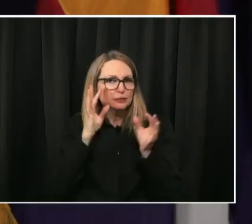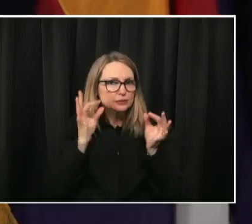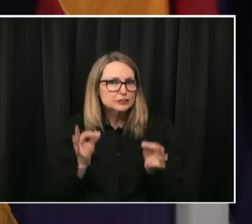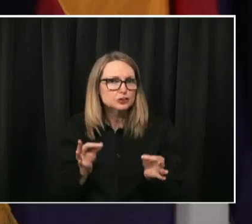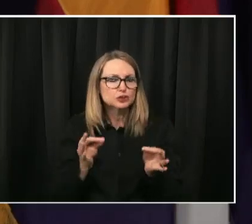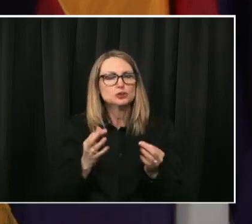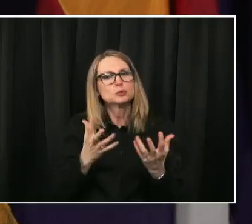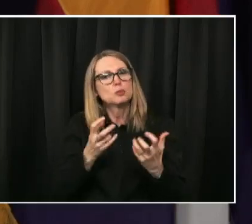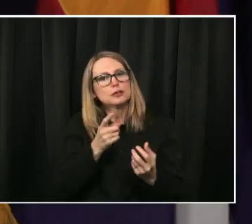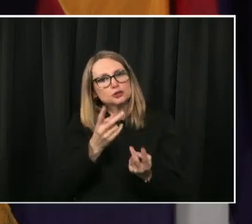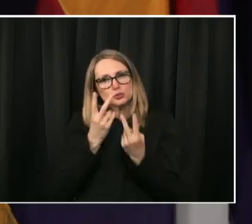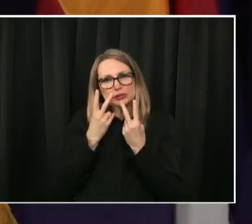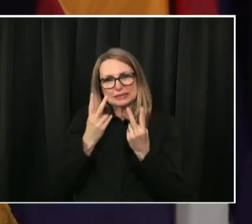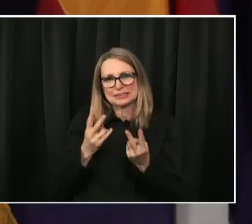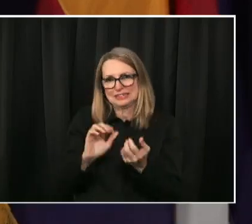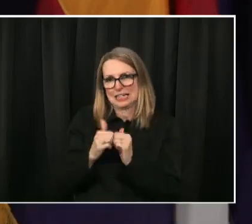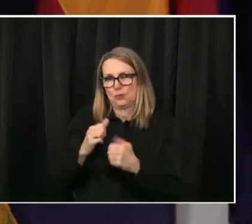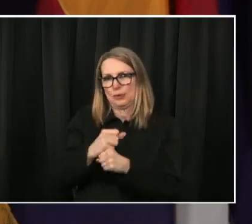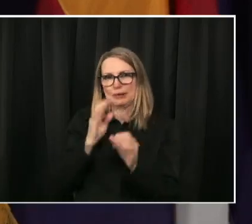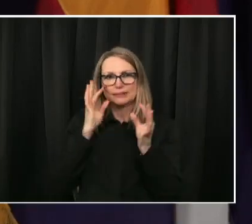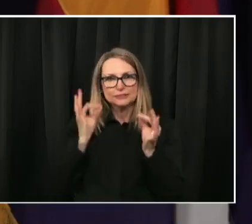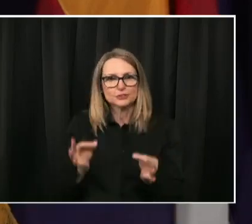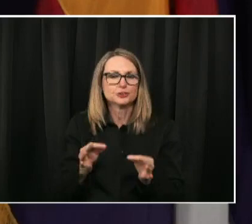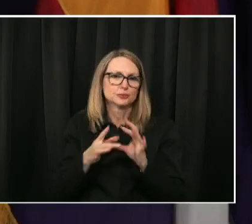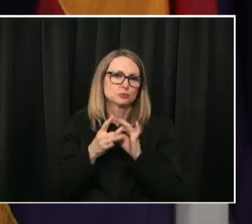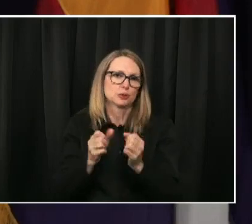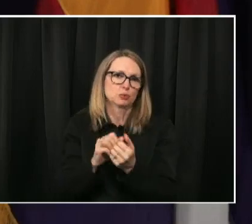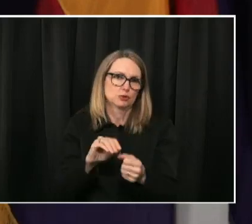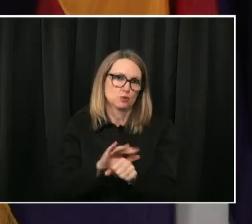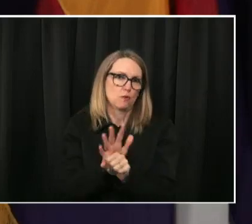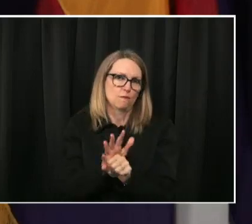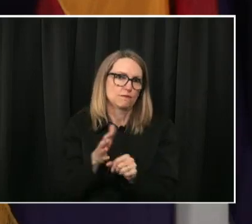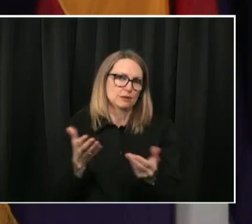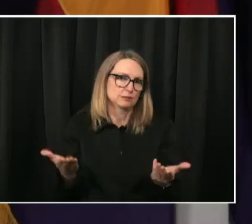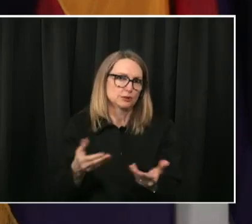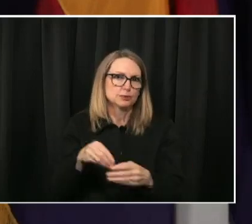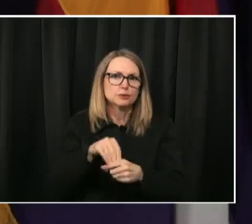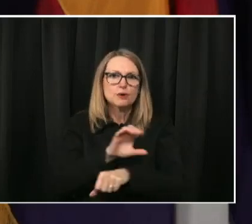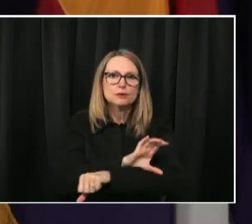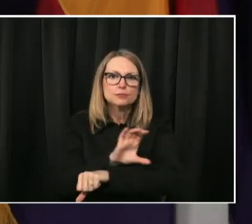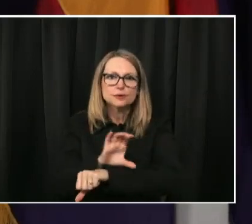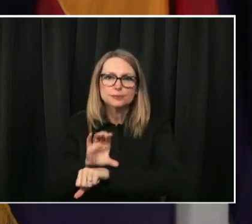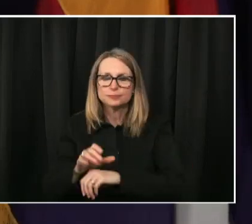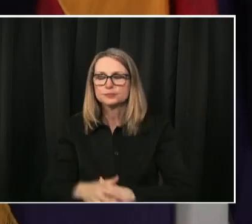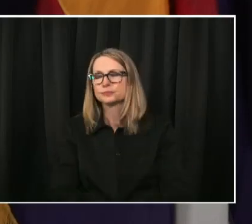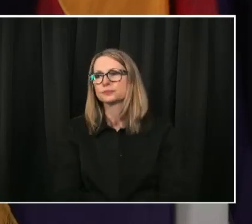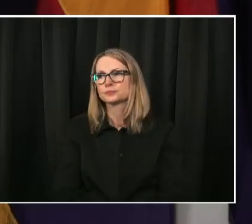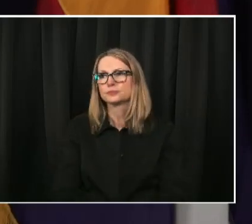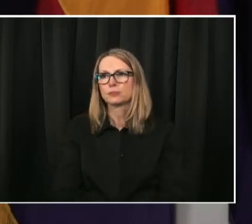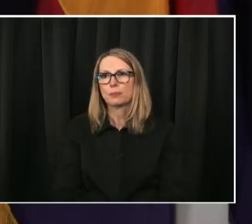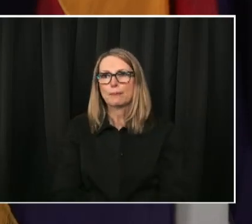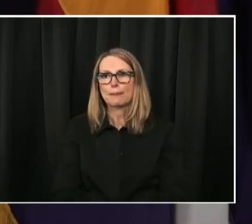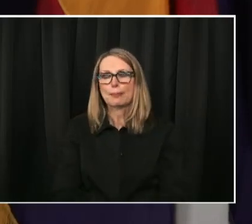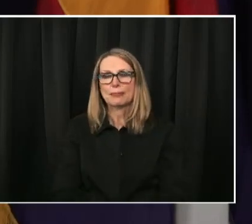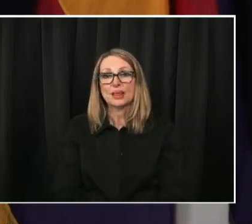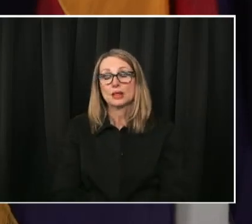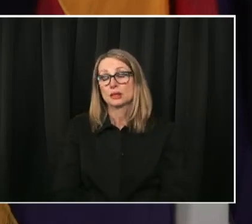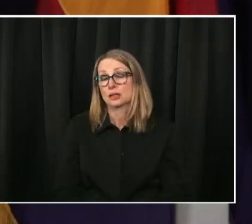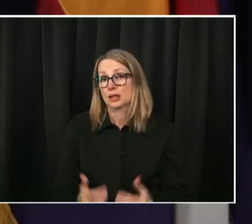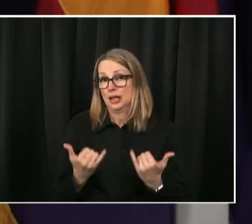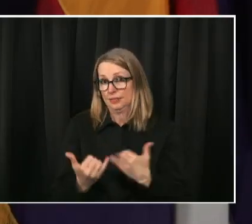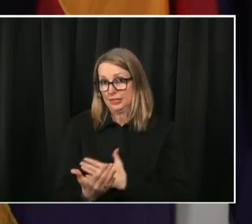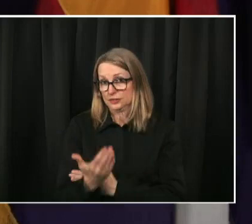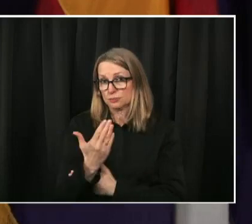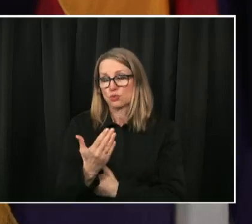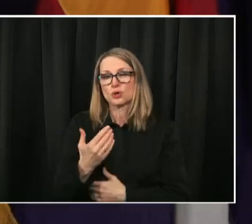with regards to where we are with COVID currently in Colorado. I also want to update you from a call I was on with the White House this morning with